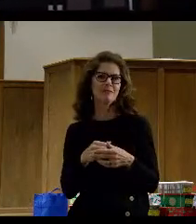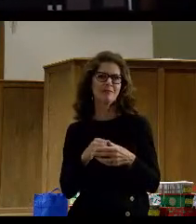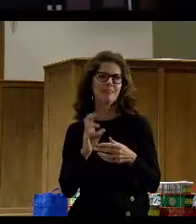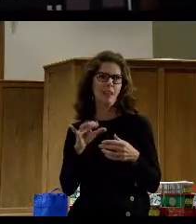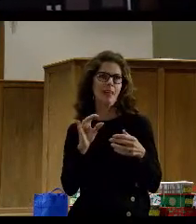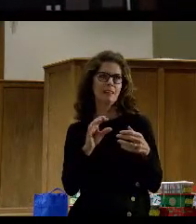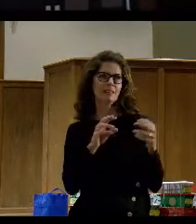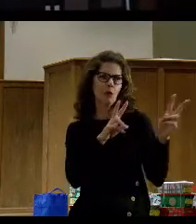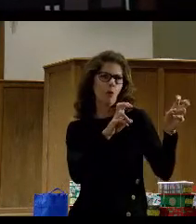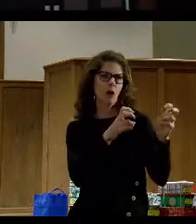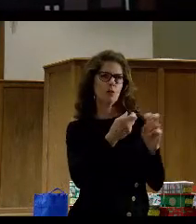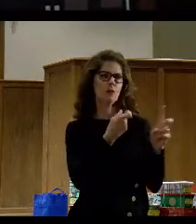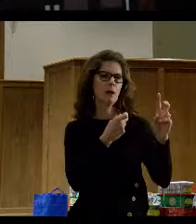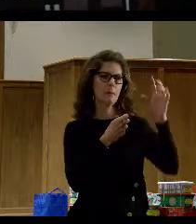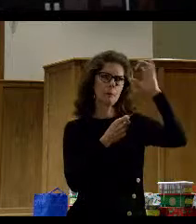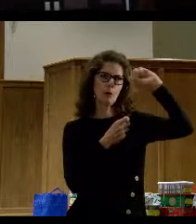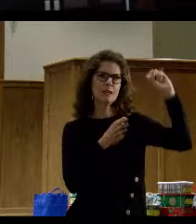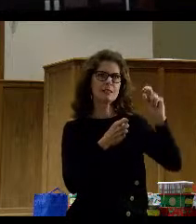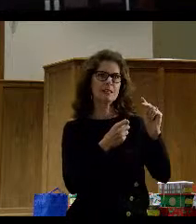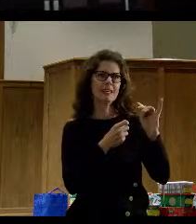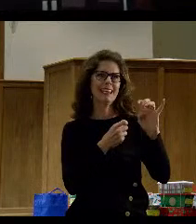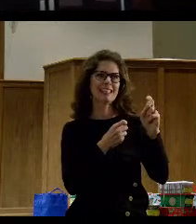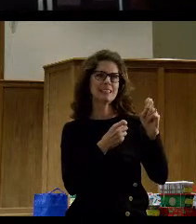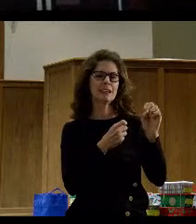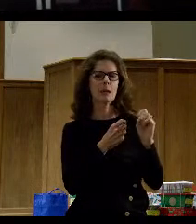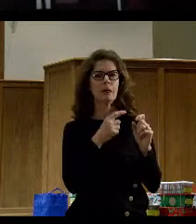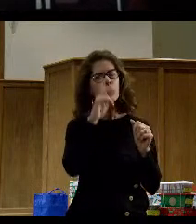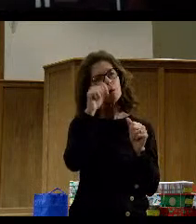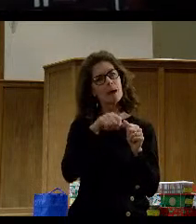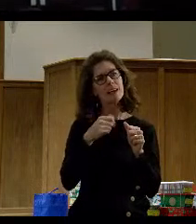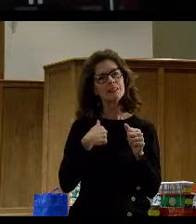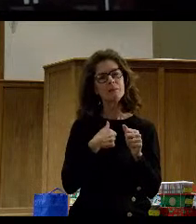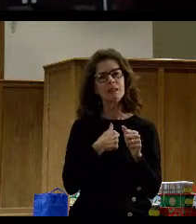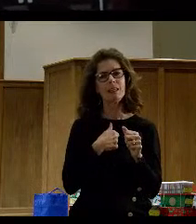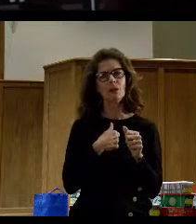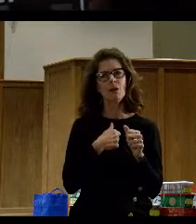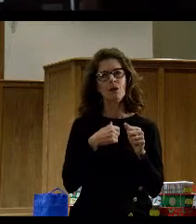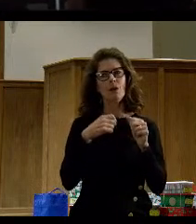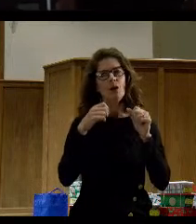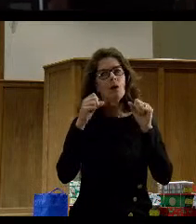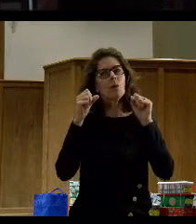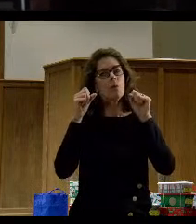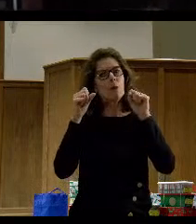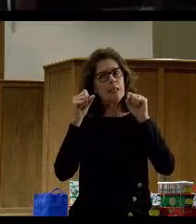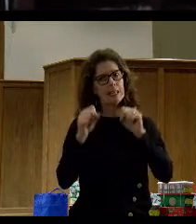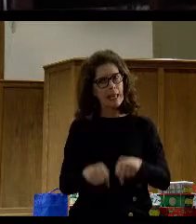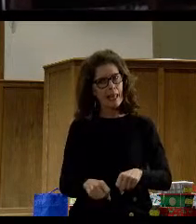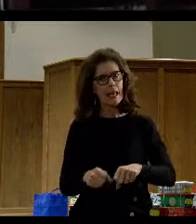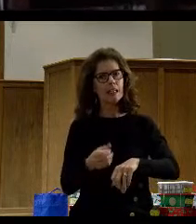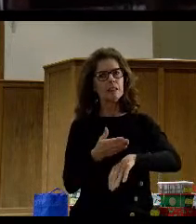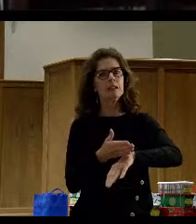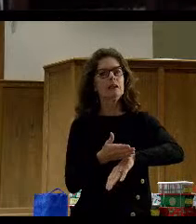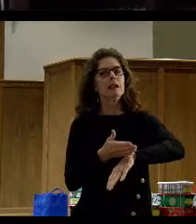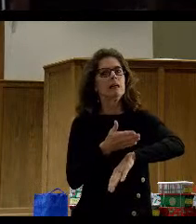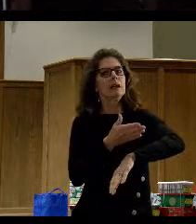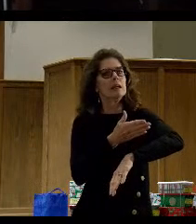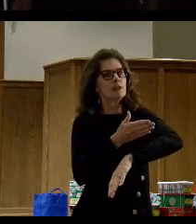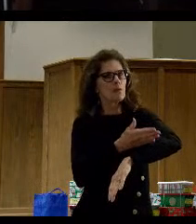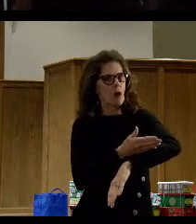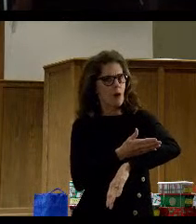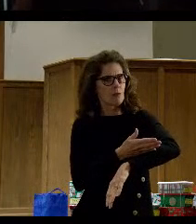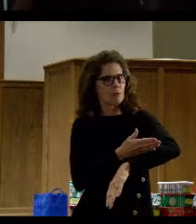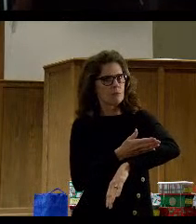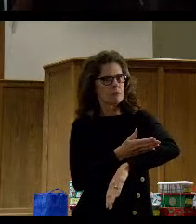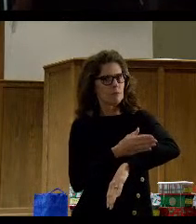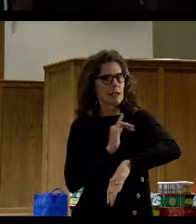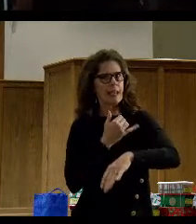that we really can grow in our ability to deal with anger, to make peace, to be that kind of a person who's